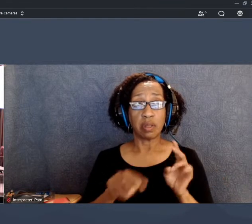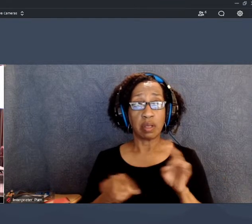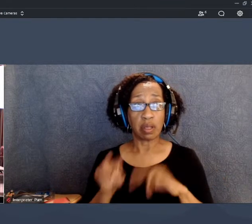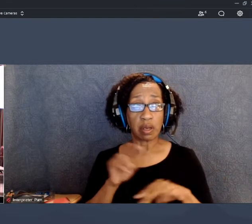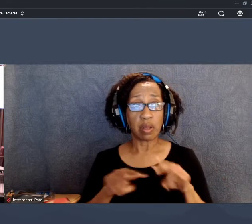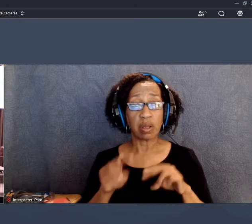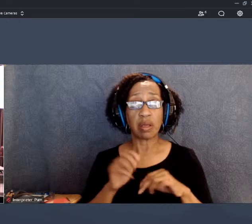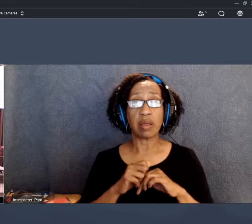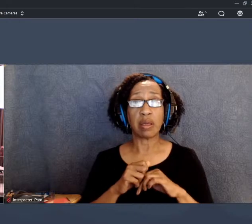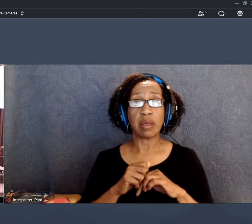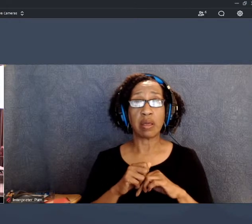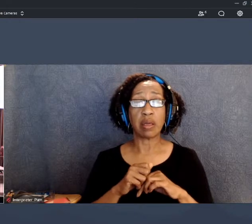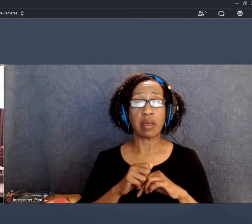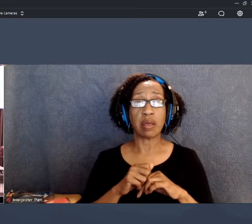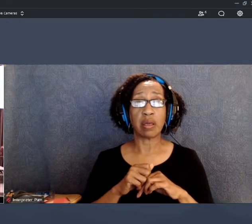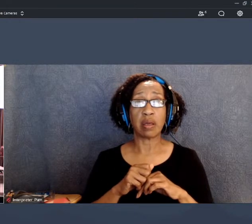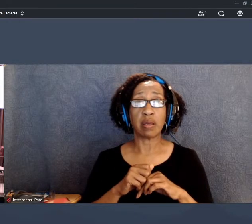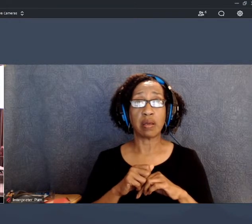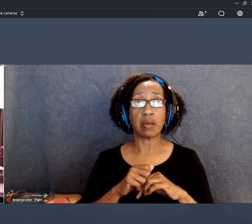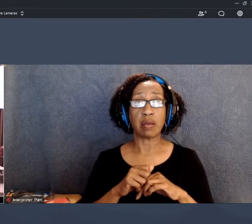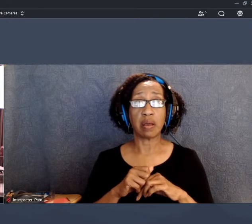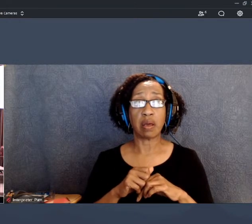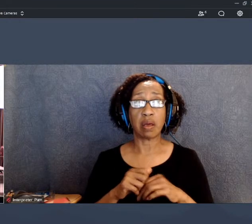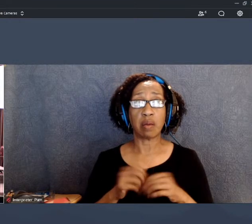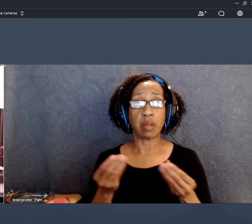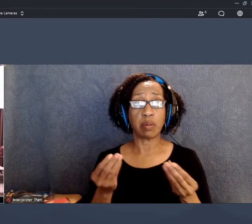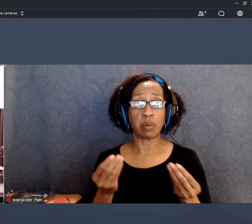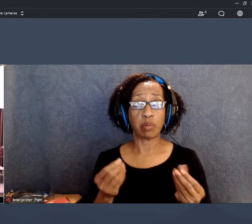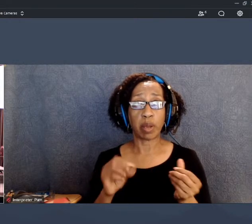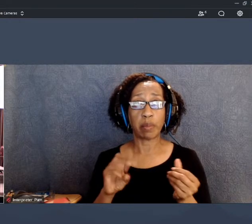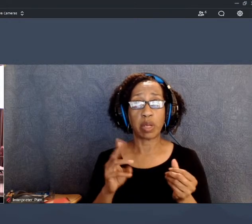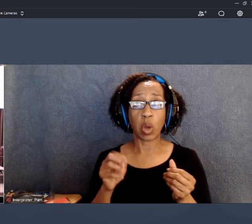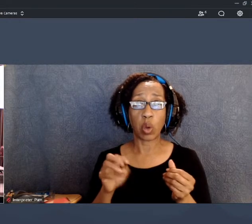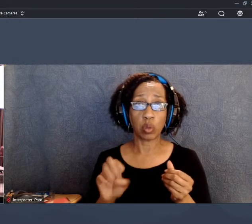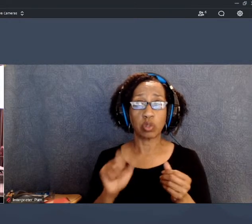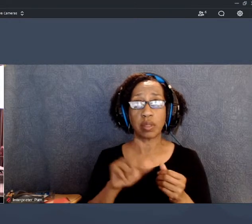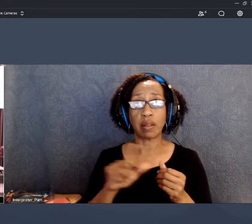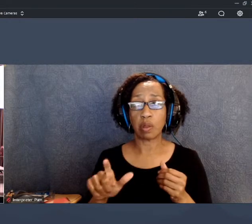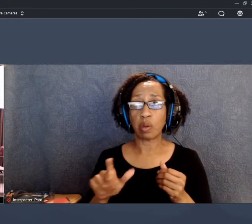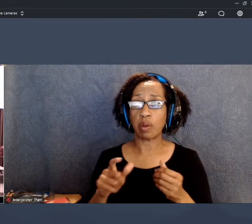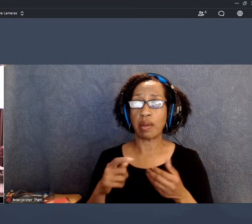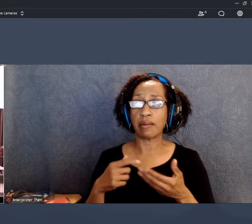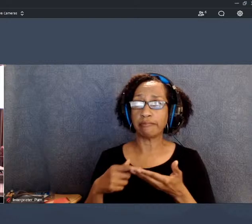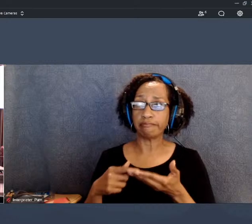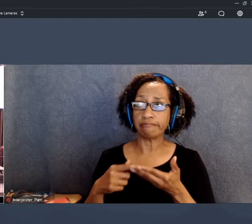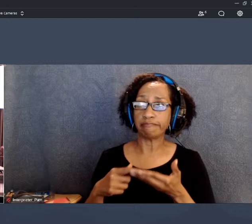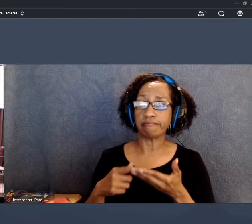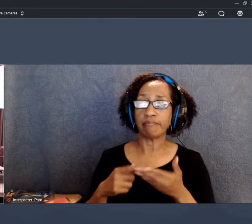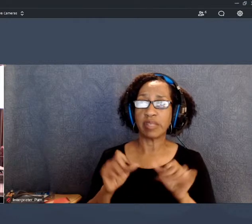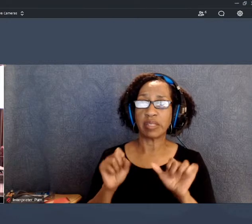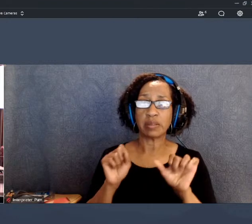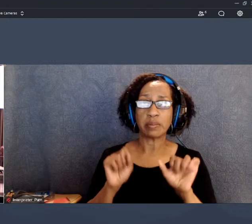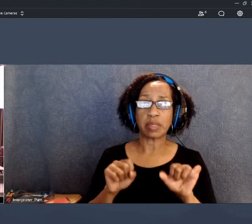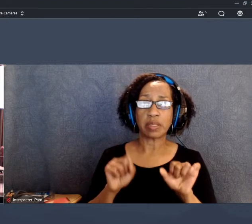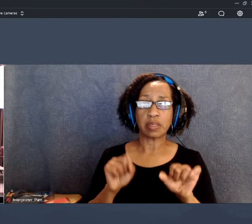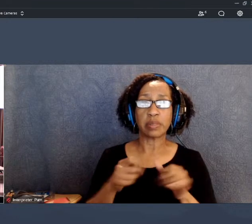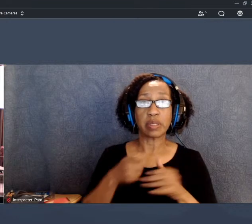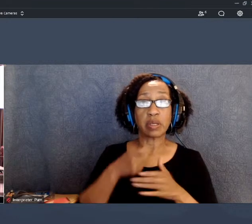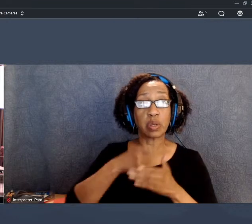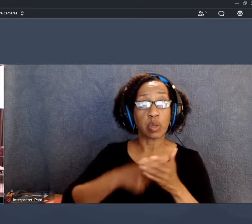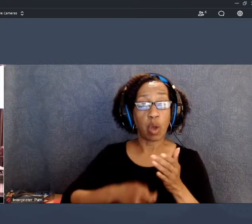with land owners, property owners, landlords, was about a potential cost associated with